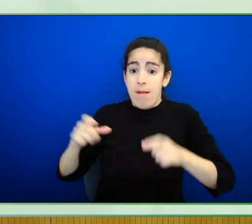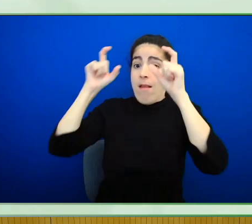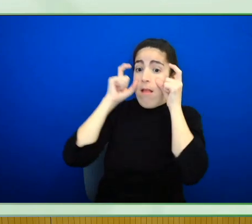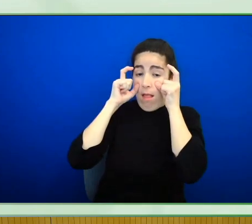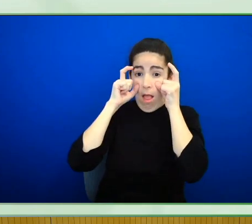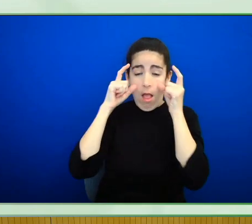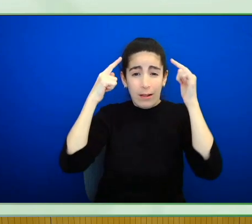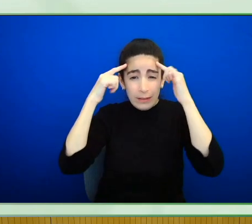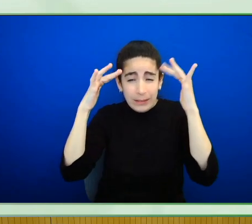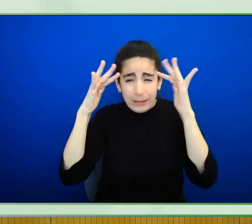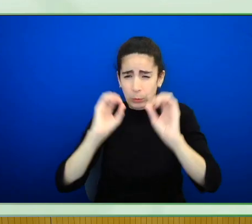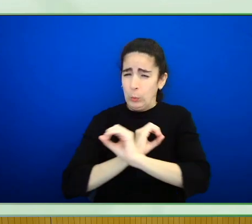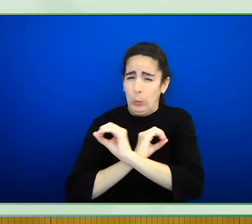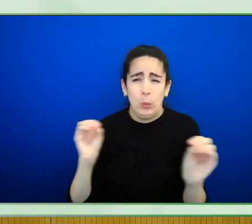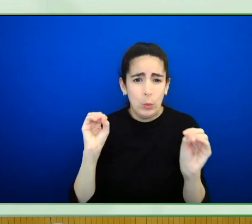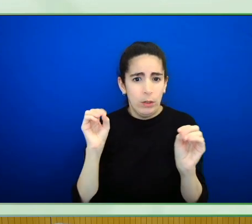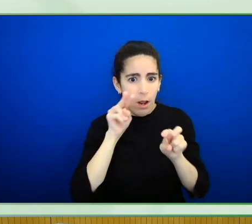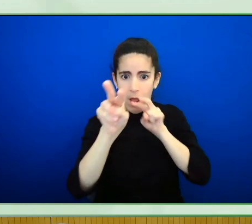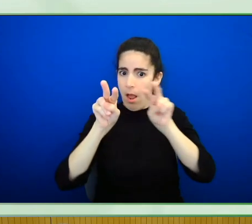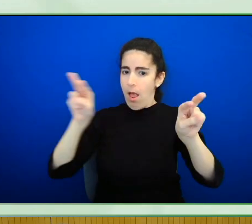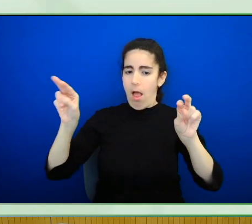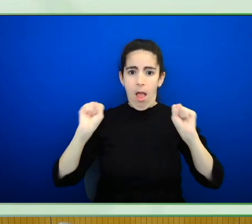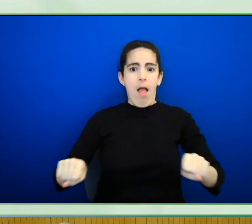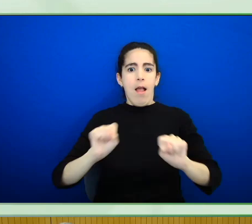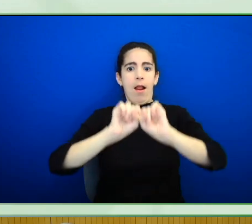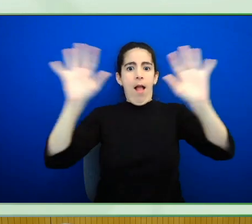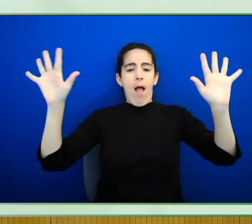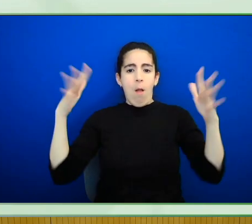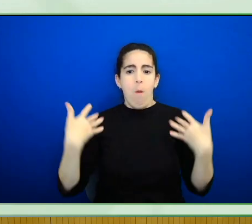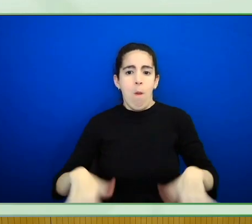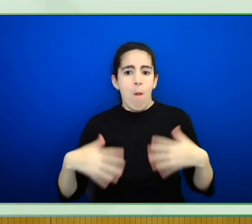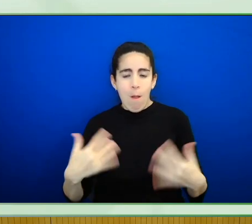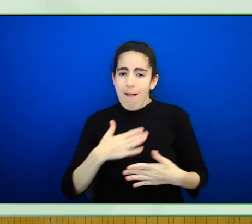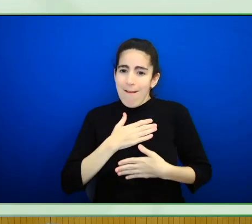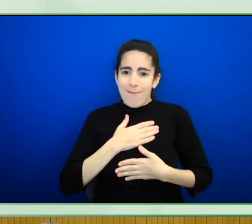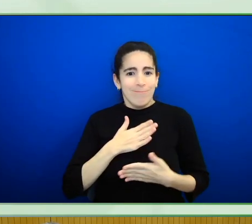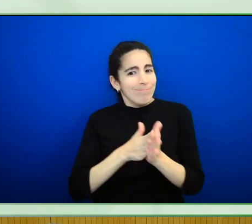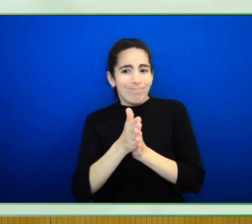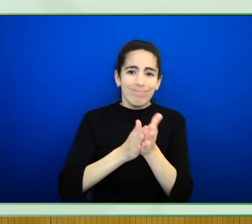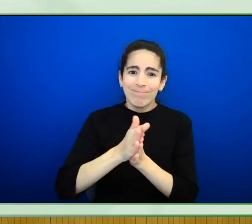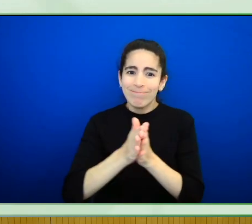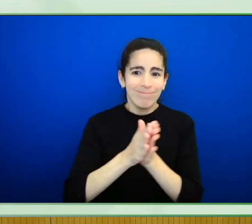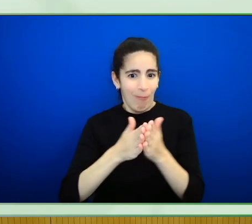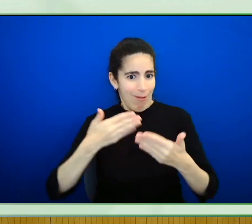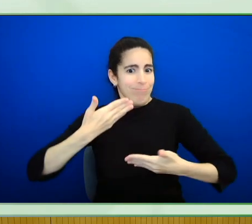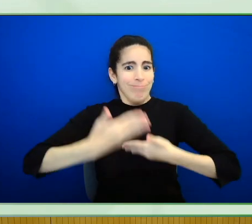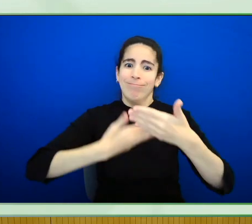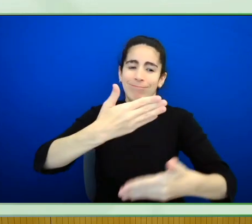very clearly, and he is motivated, and he is a very well a productive person.